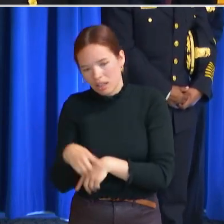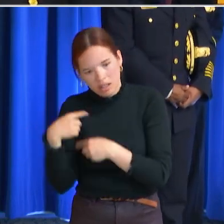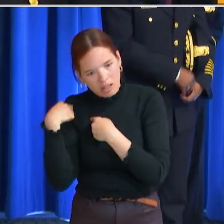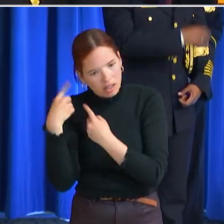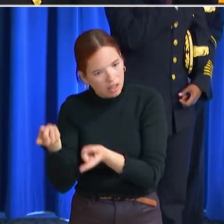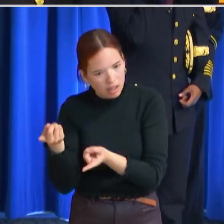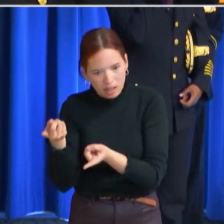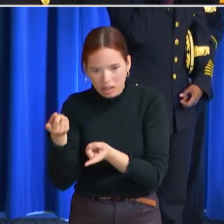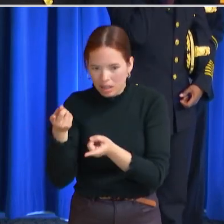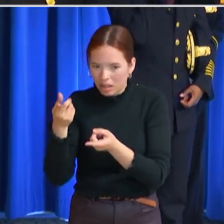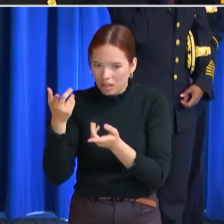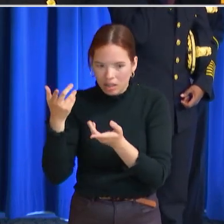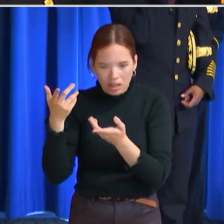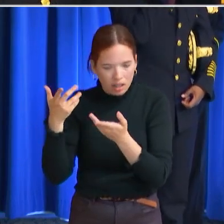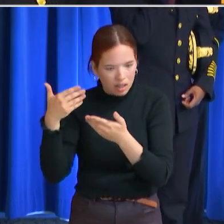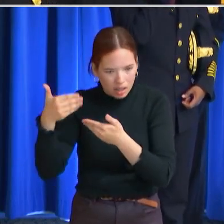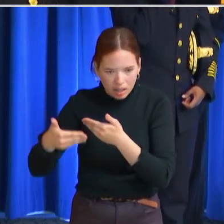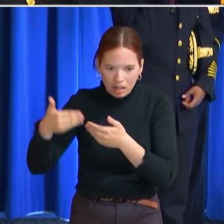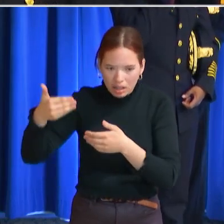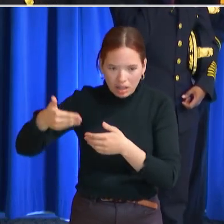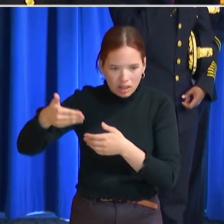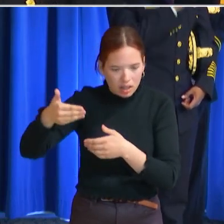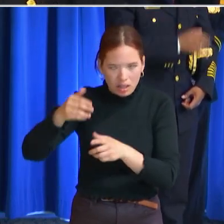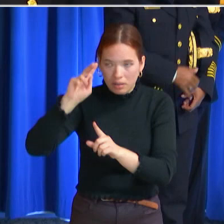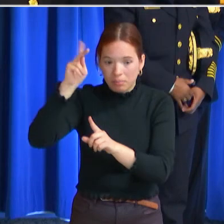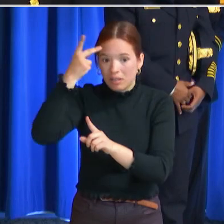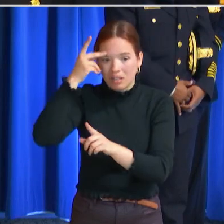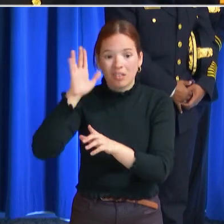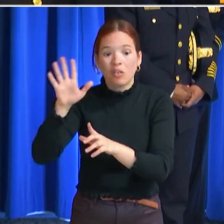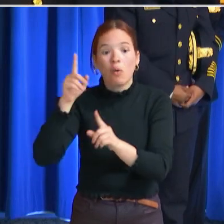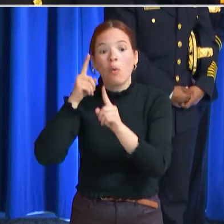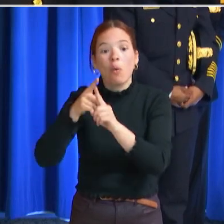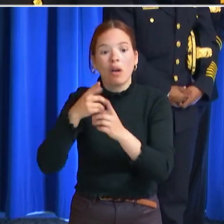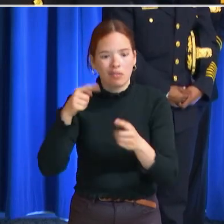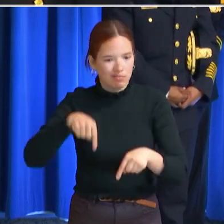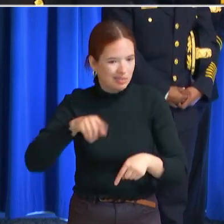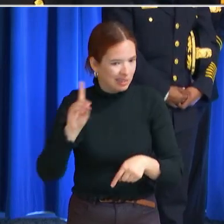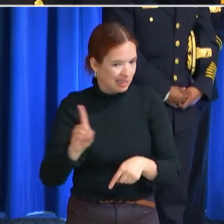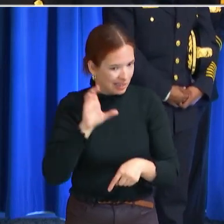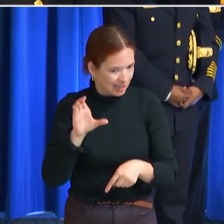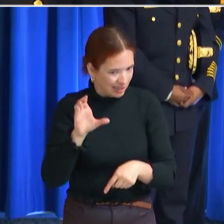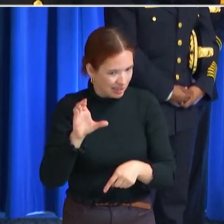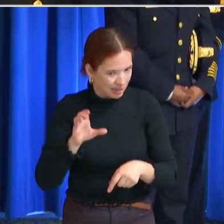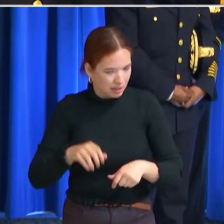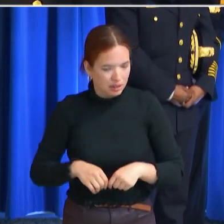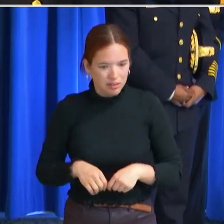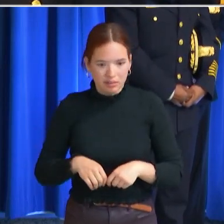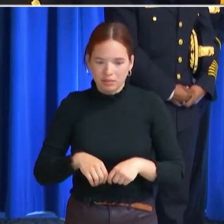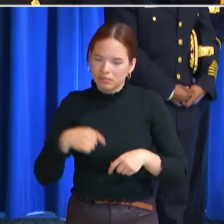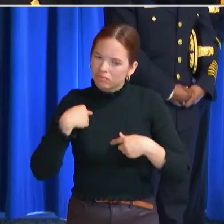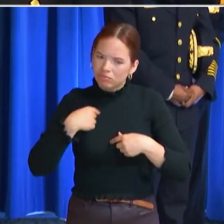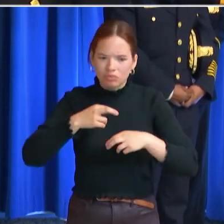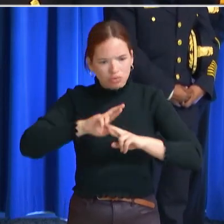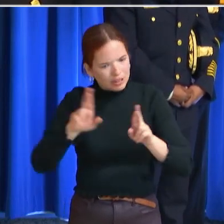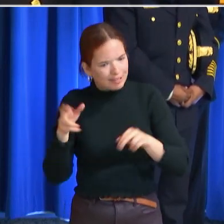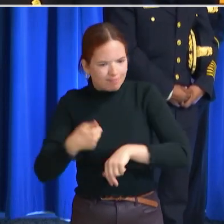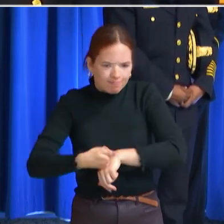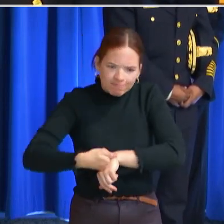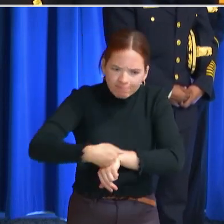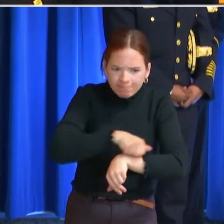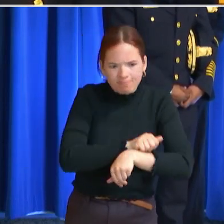to further their political goals in the district. So we stand ready to deal with that as